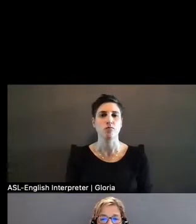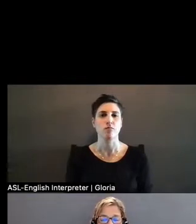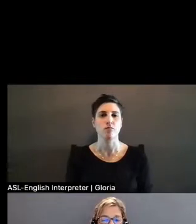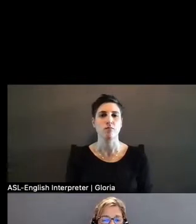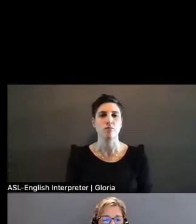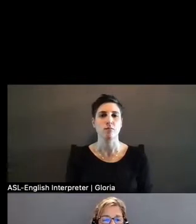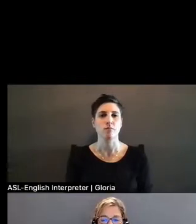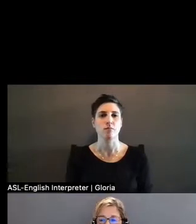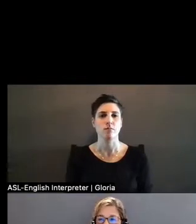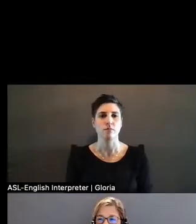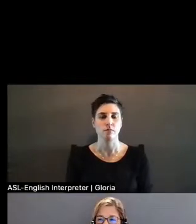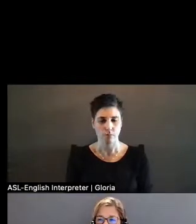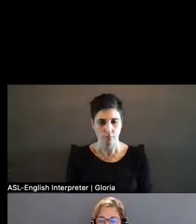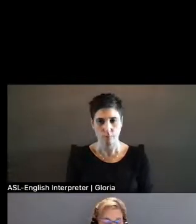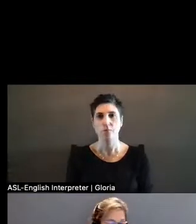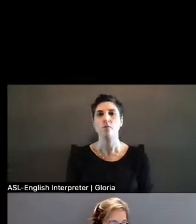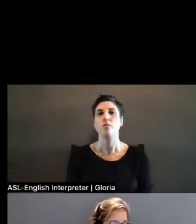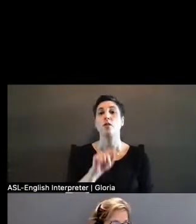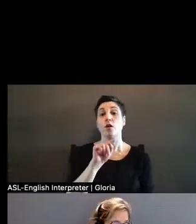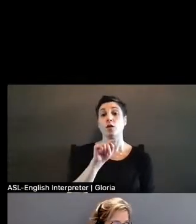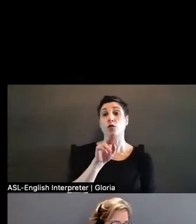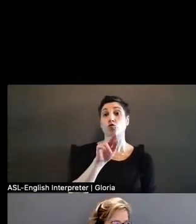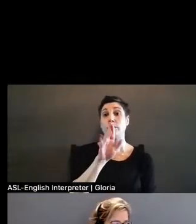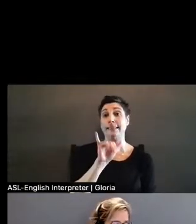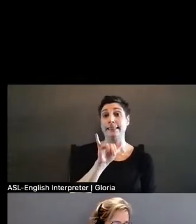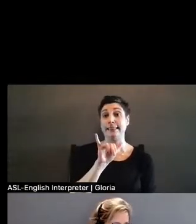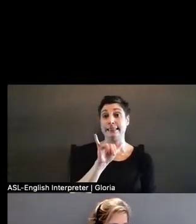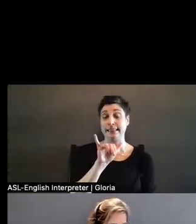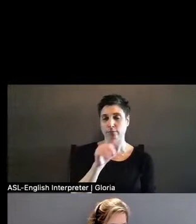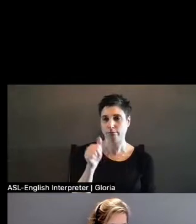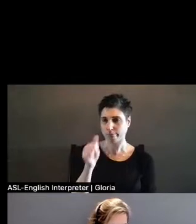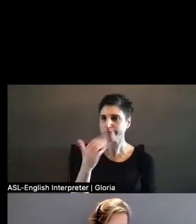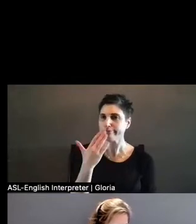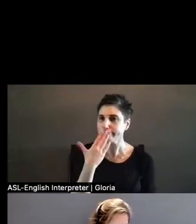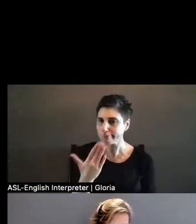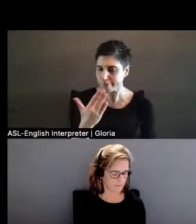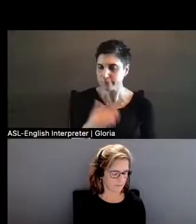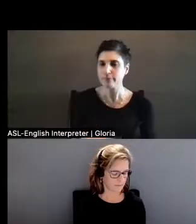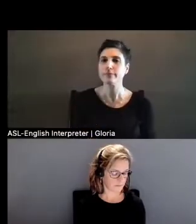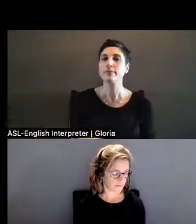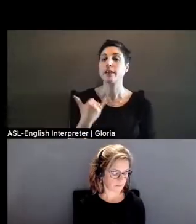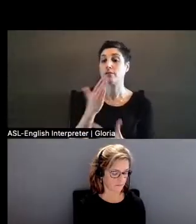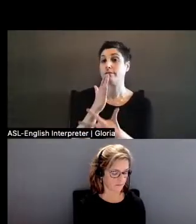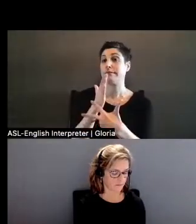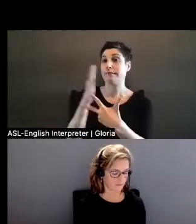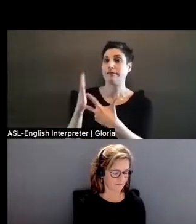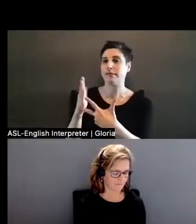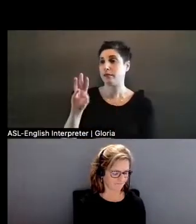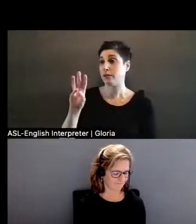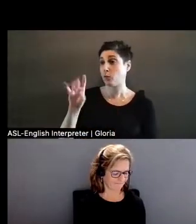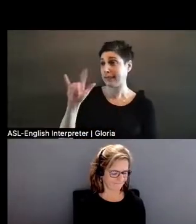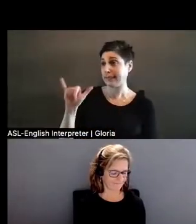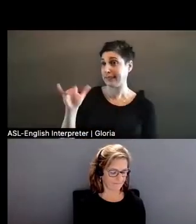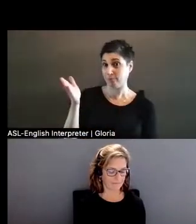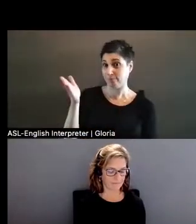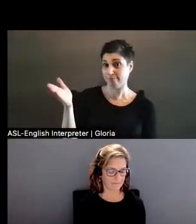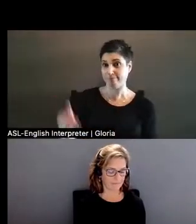Great, thanks so much, Stephanie. And now I'm going to ask Wendy to introduce herself and her